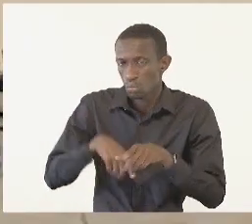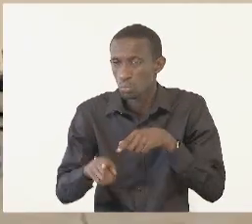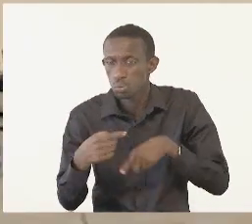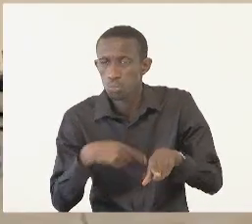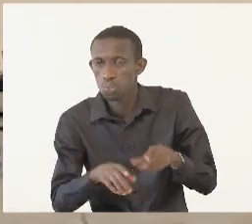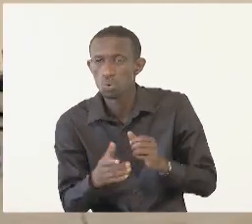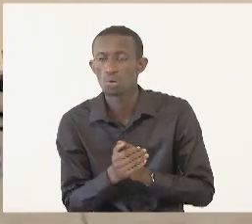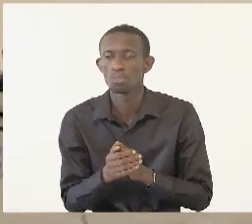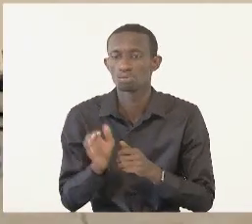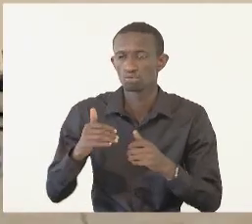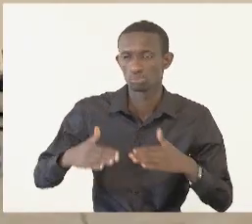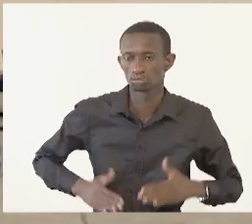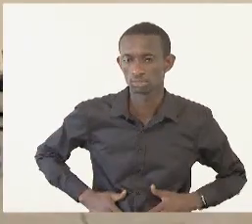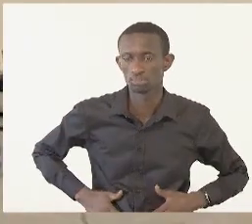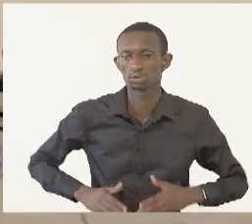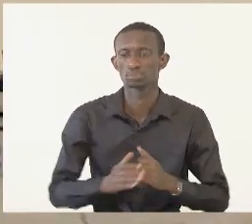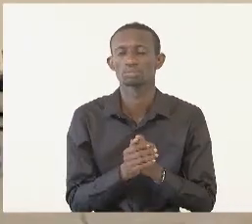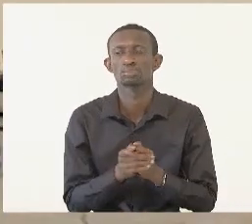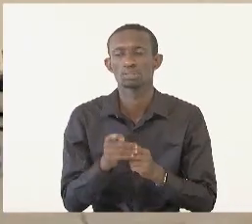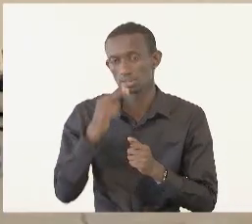this. I said this is because they break down,